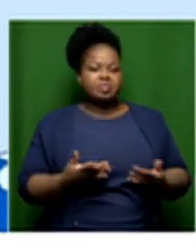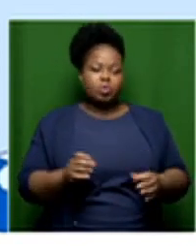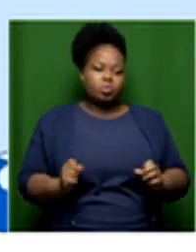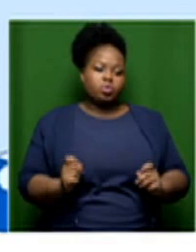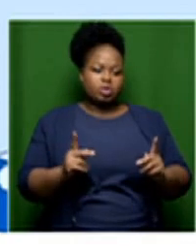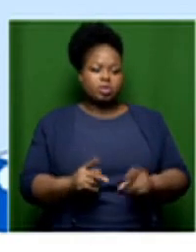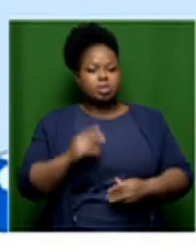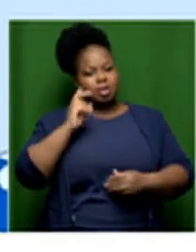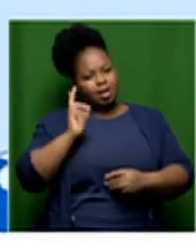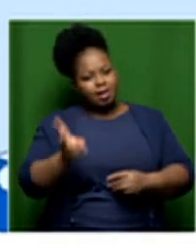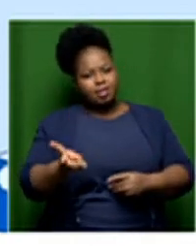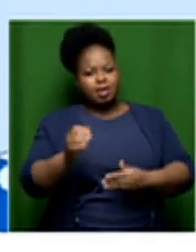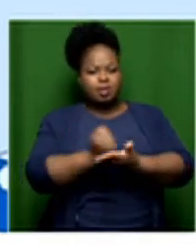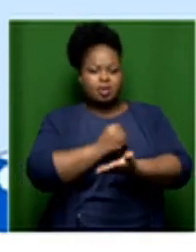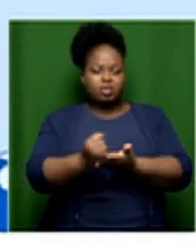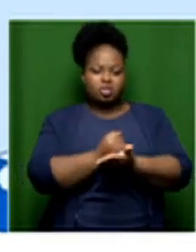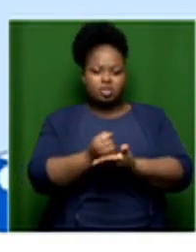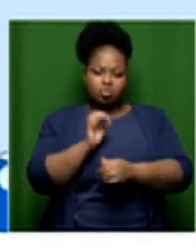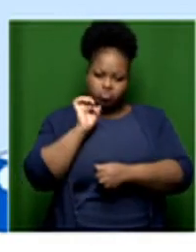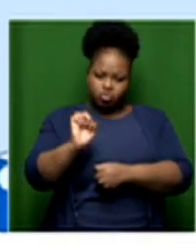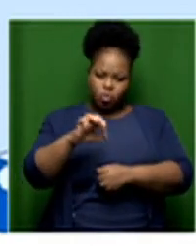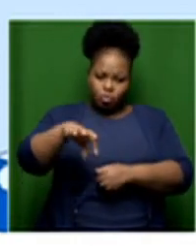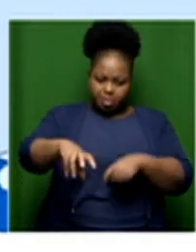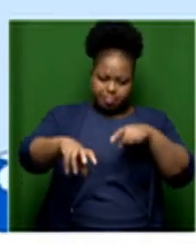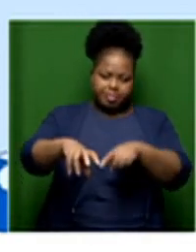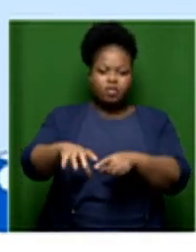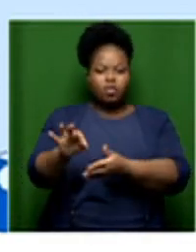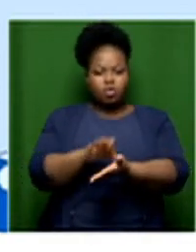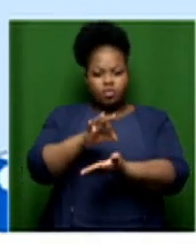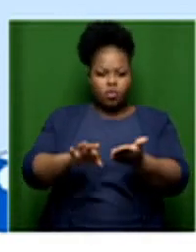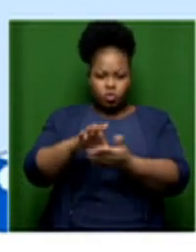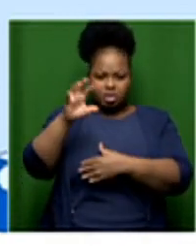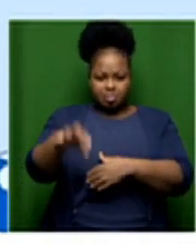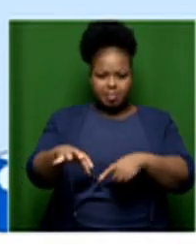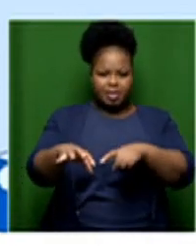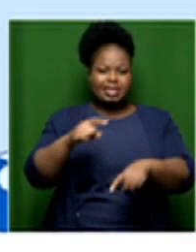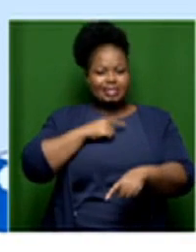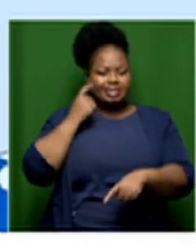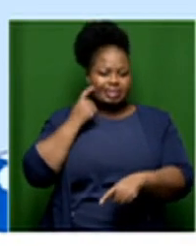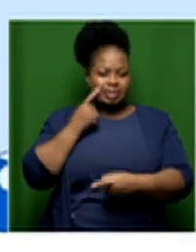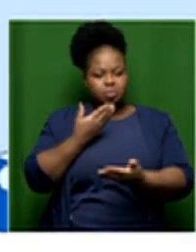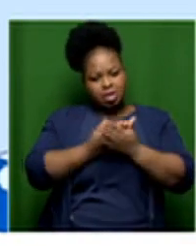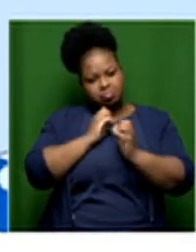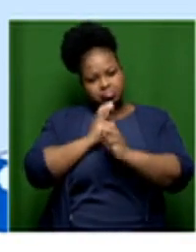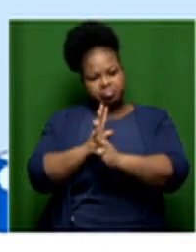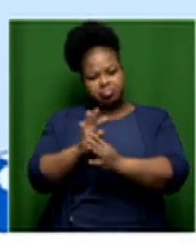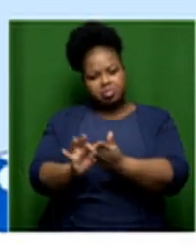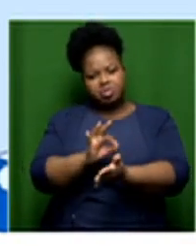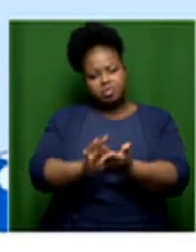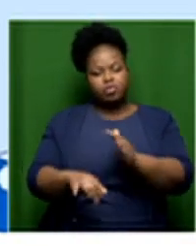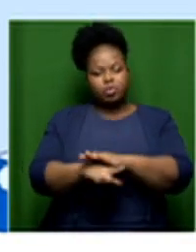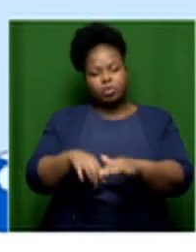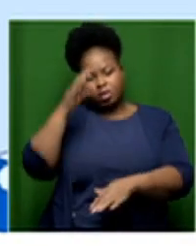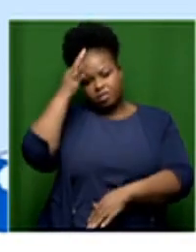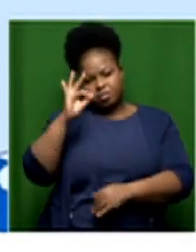opportunity to re-register in their correct voting stations so that they safeguard their right to participate in the upcoming